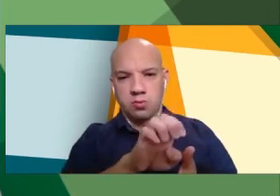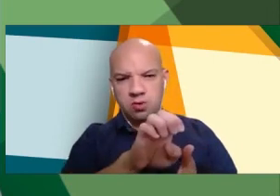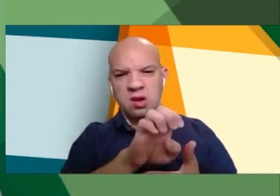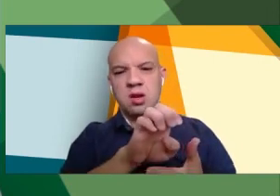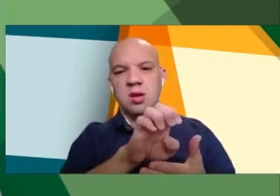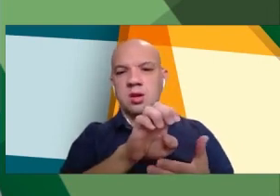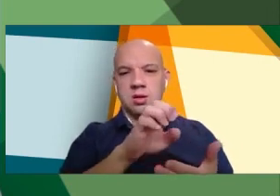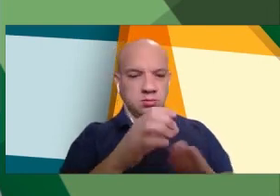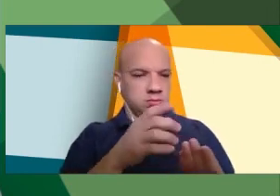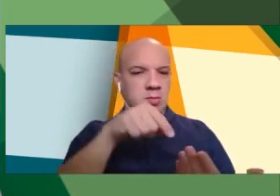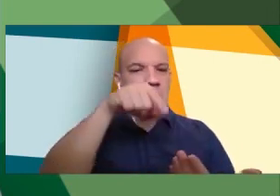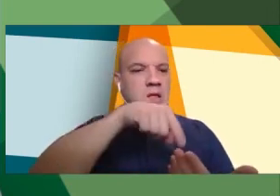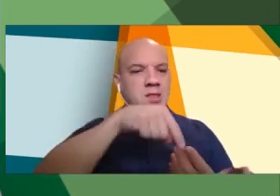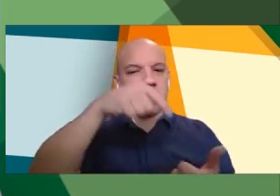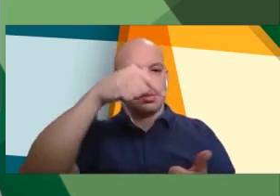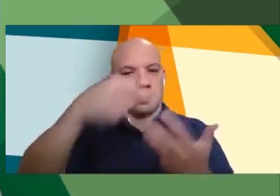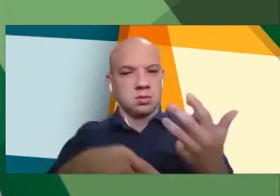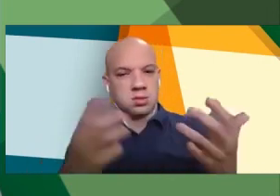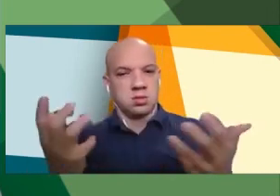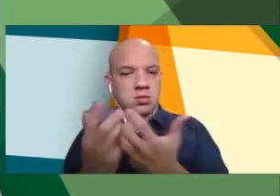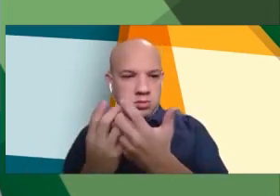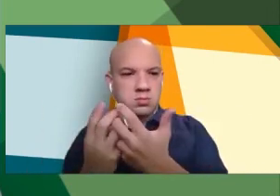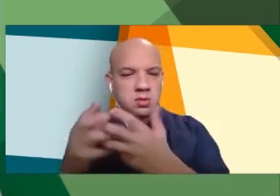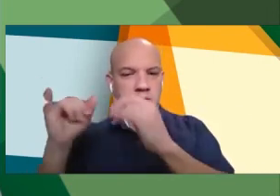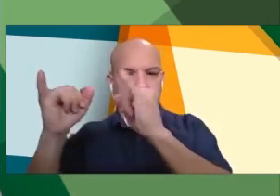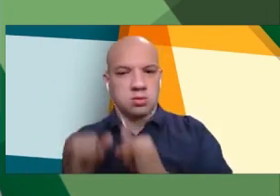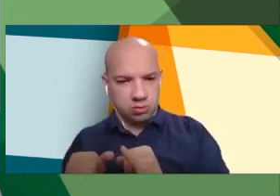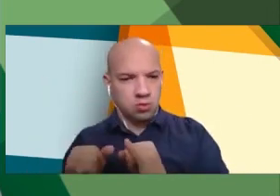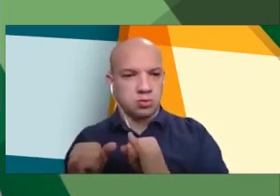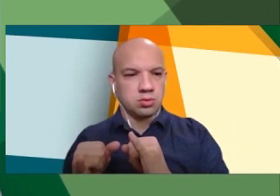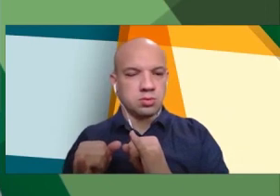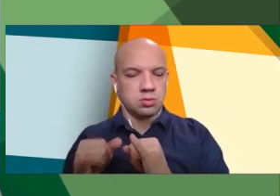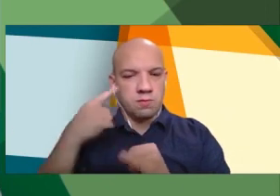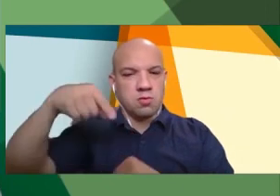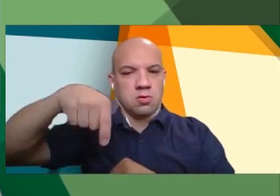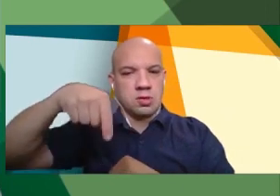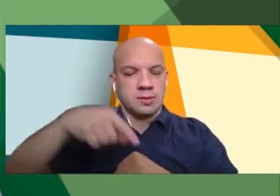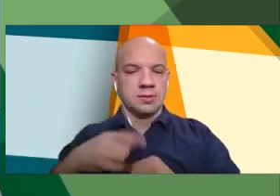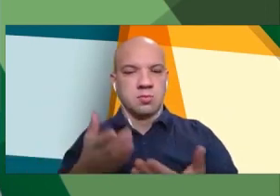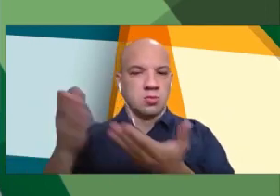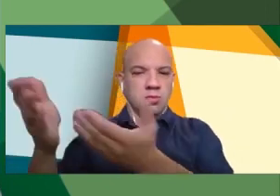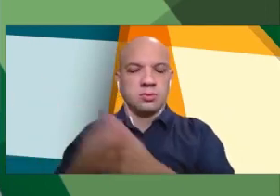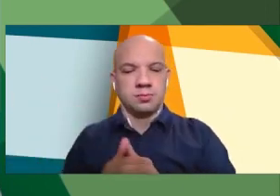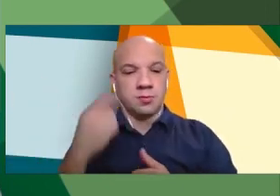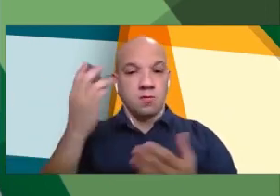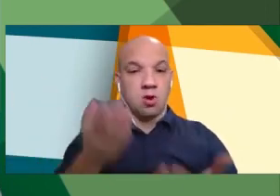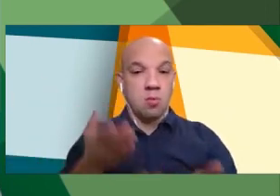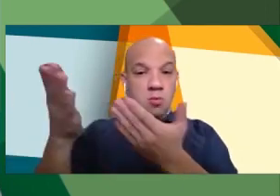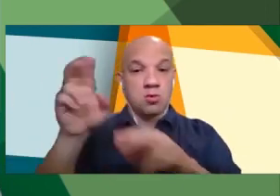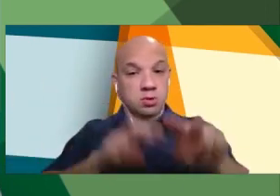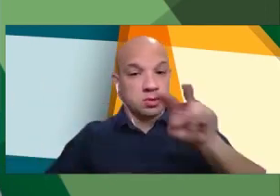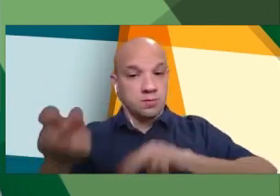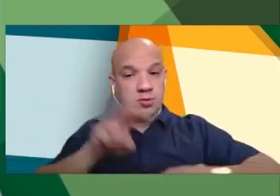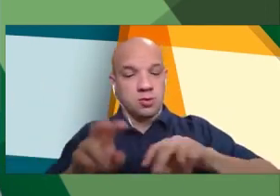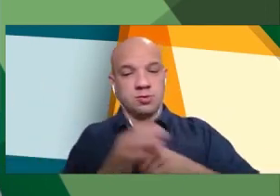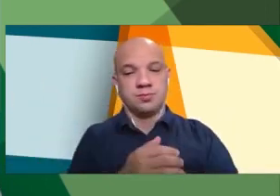in the scope of services and in the instructions for the RFP. Okay, for proposals